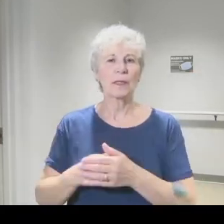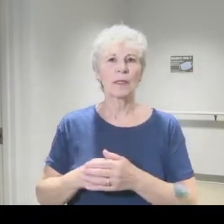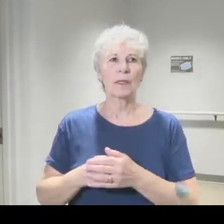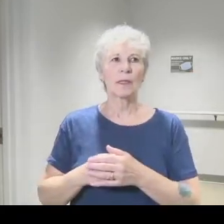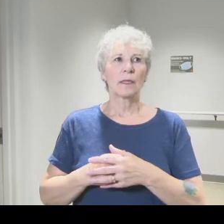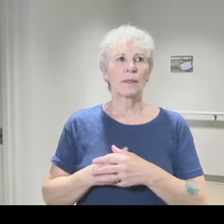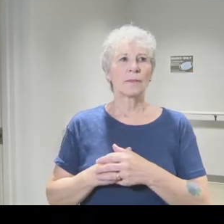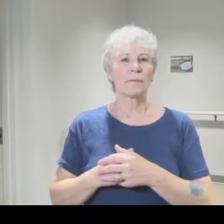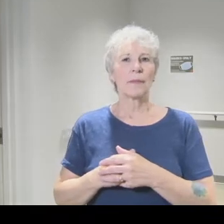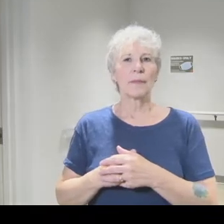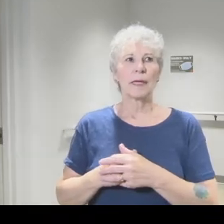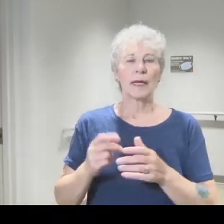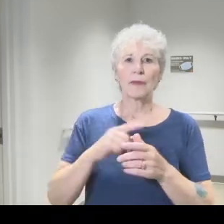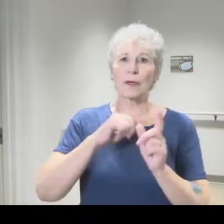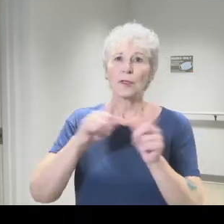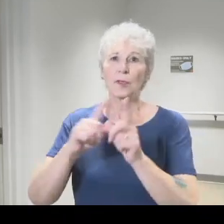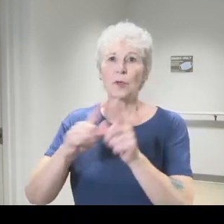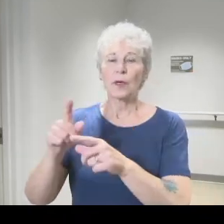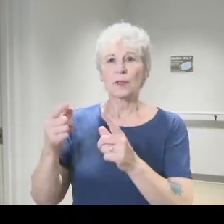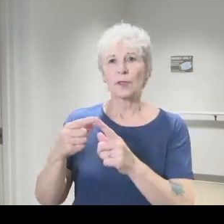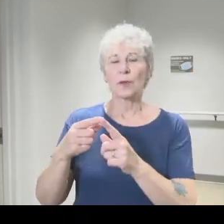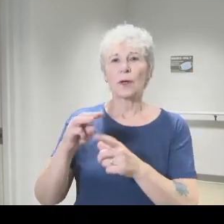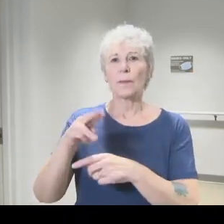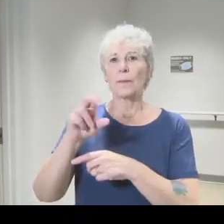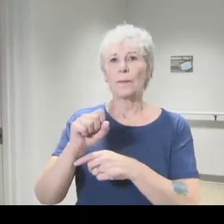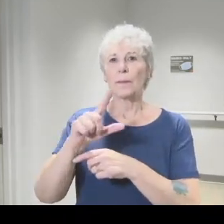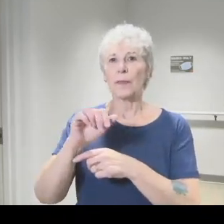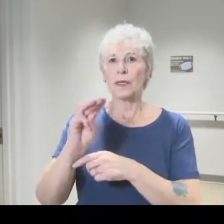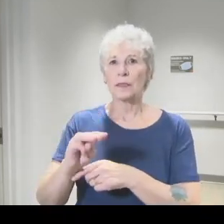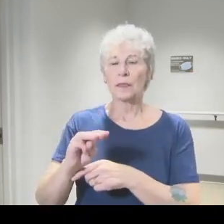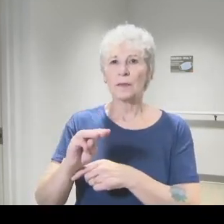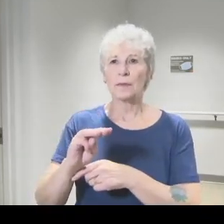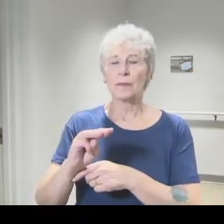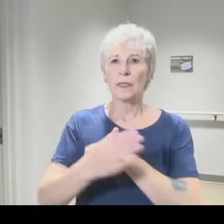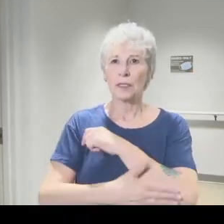a Muslim country, which is 15 years before they have their first convert, where's their identity?